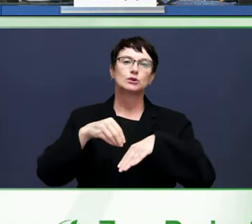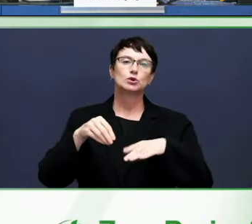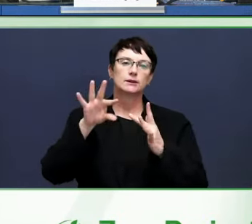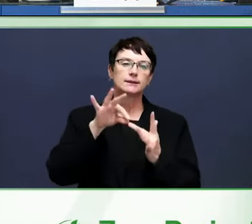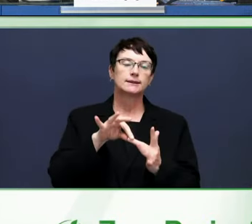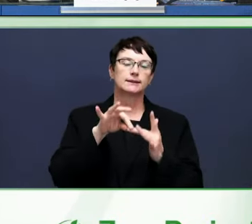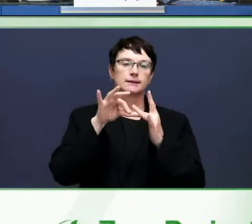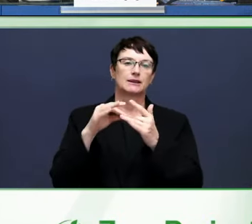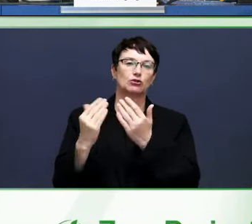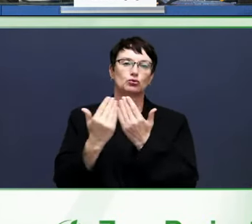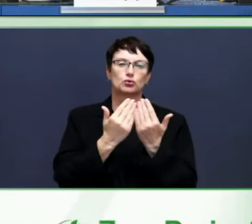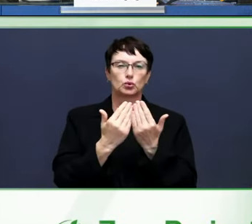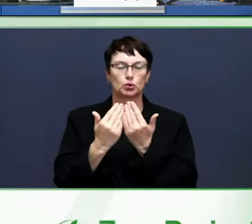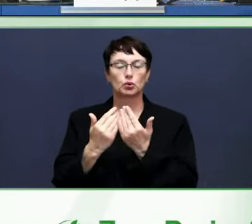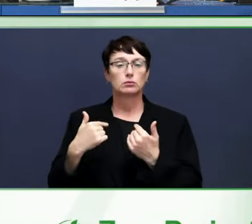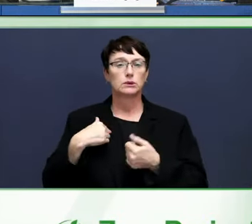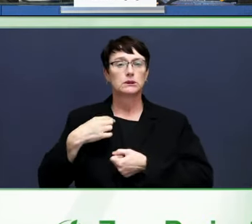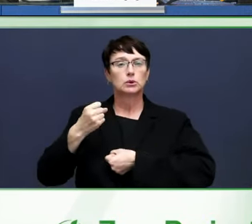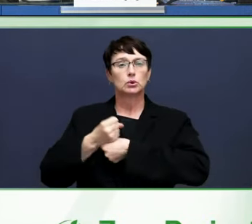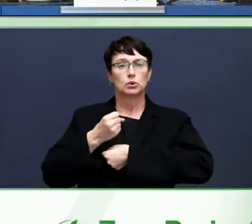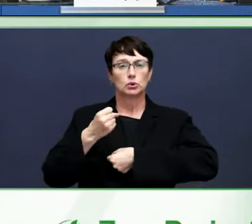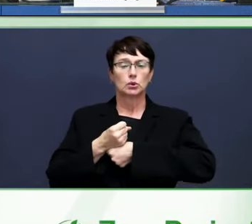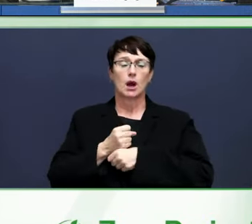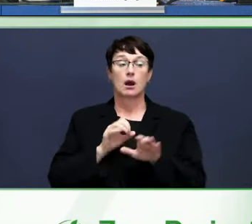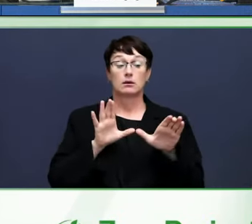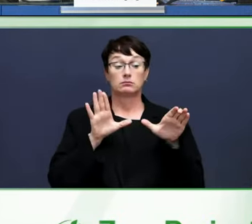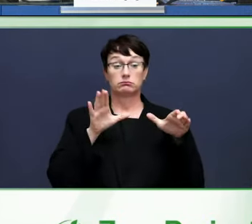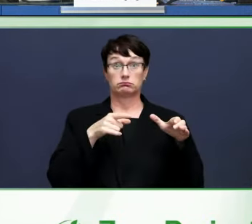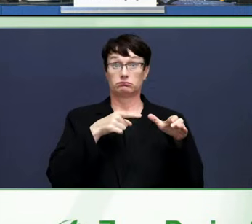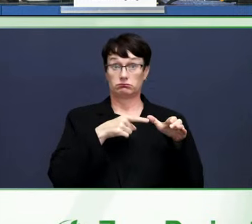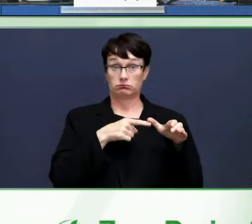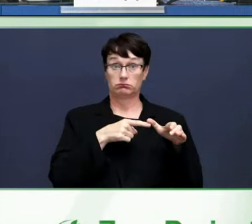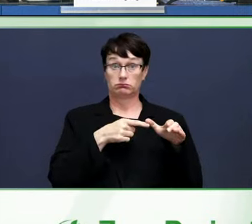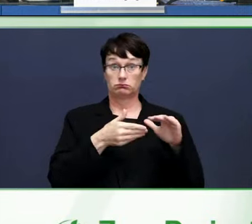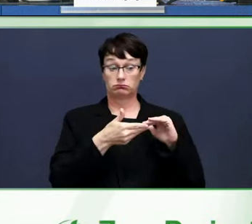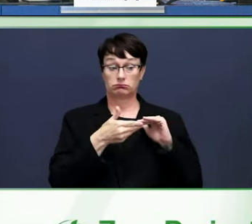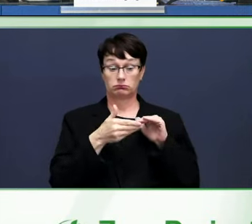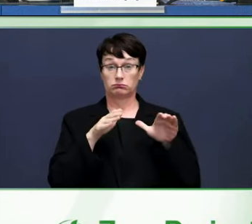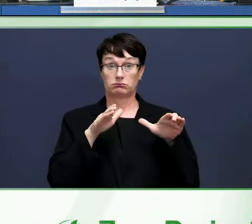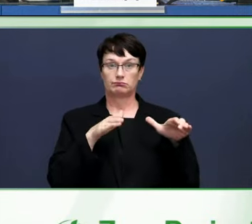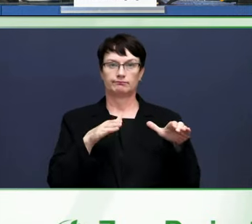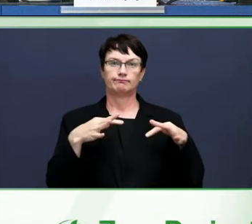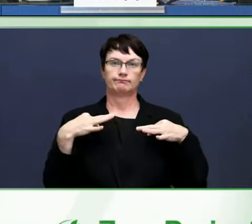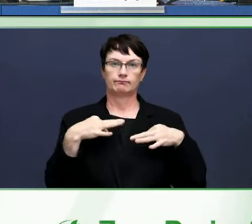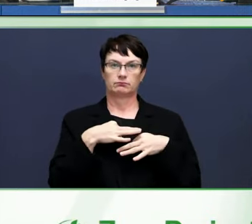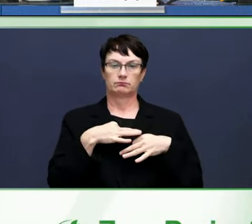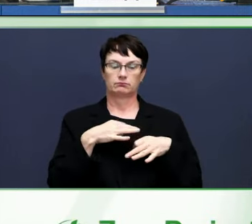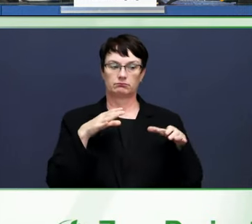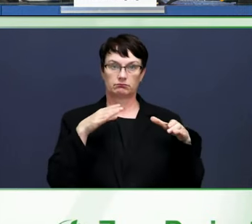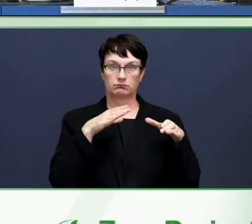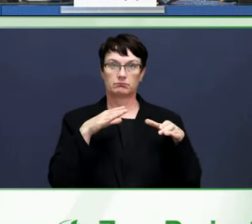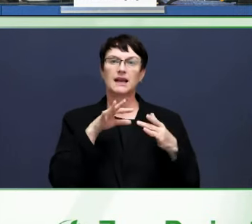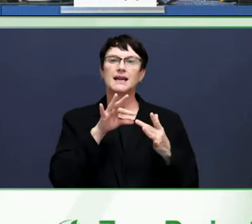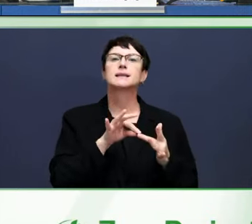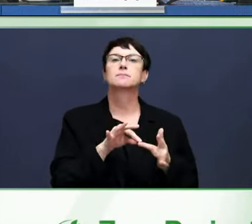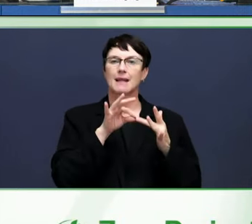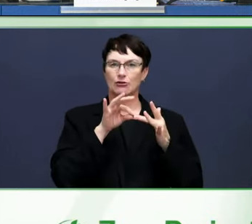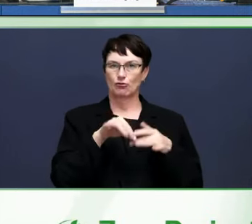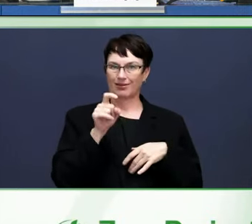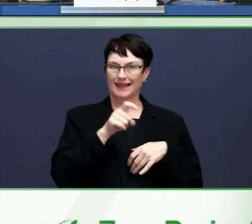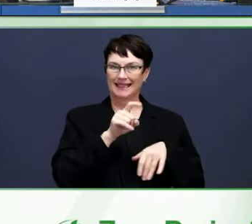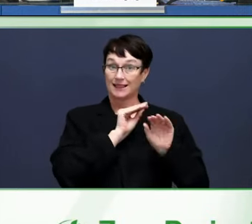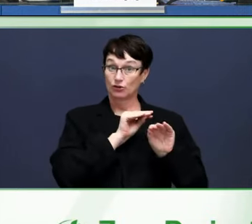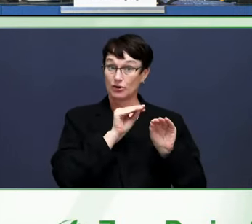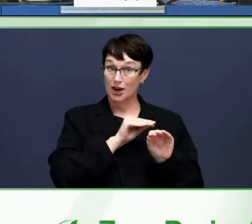ministry, and there is also another agency we collaborate with a lot, and it's called the Swedish Agency for Education. Now, I will try